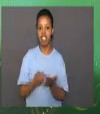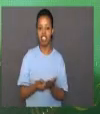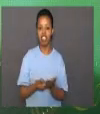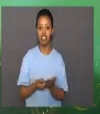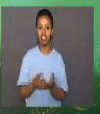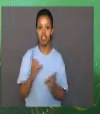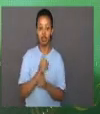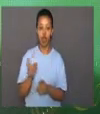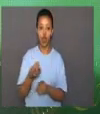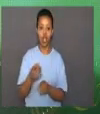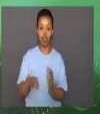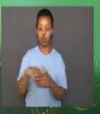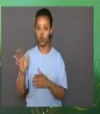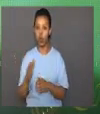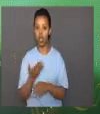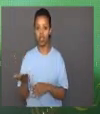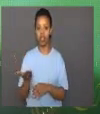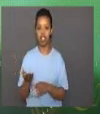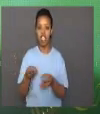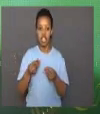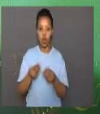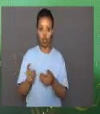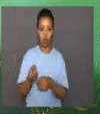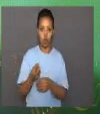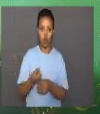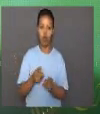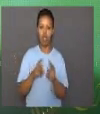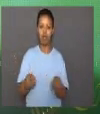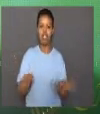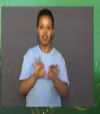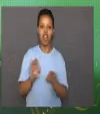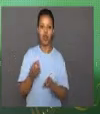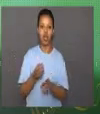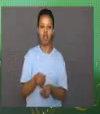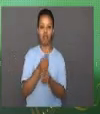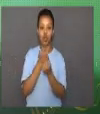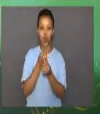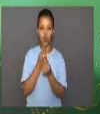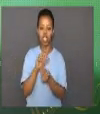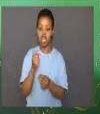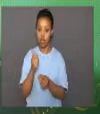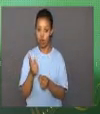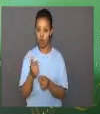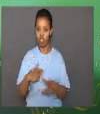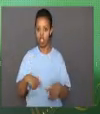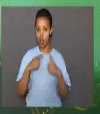waste decompose to become vital nutrients for other living